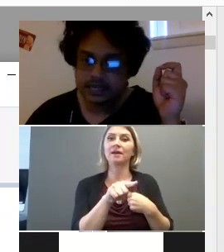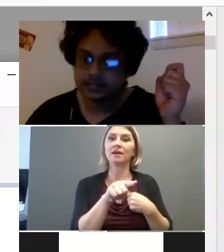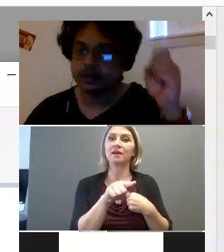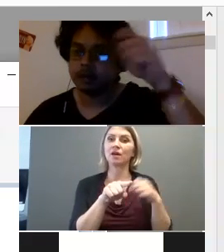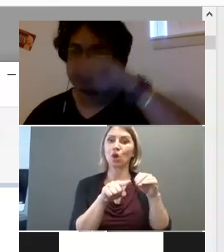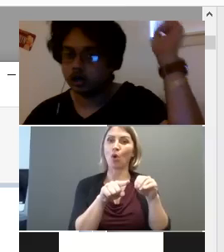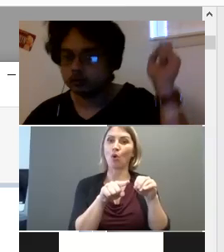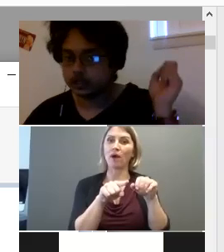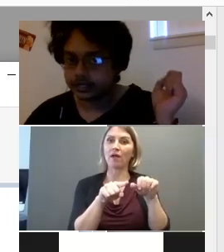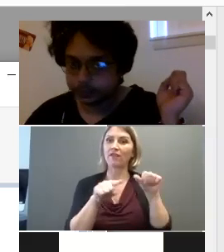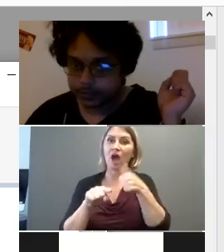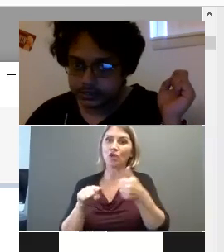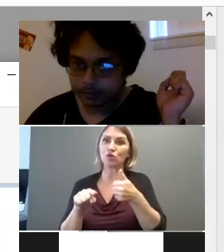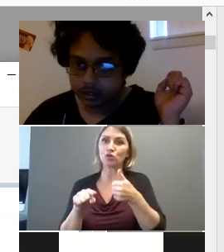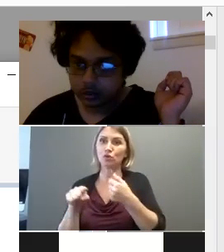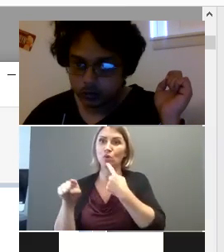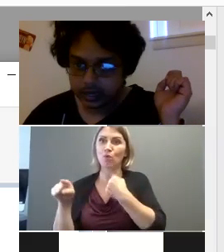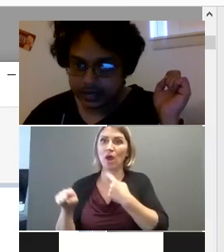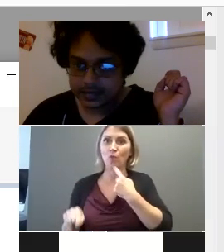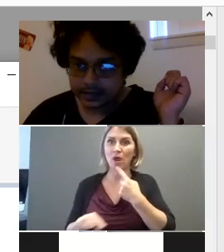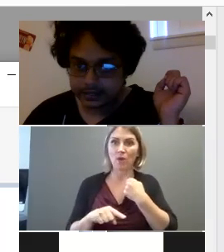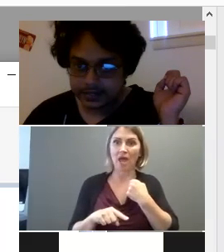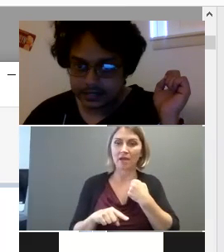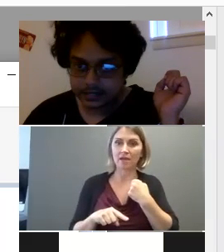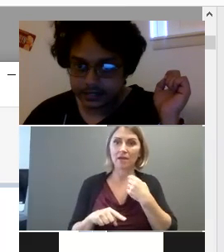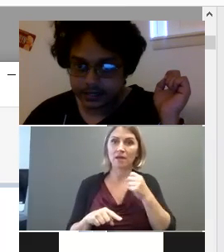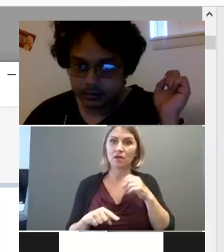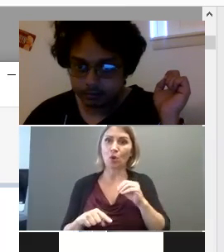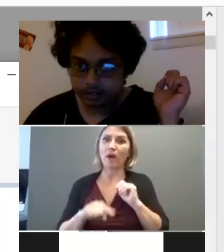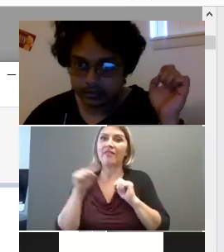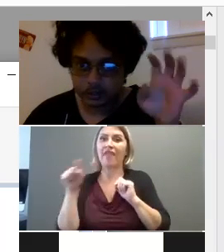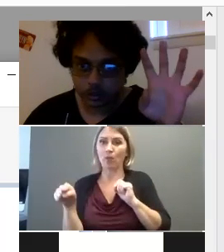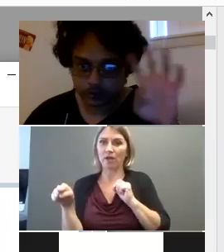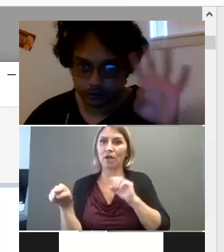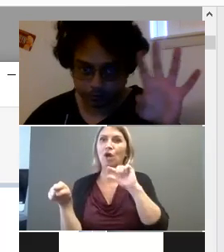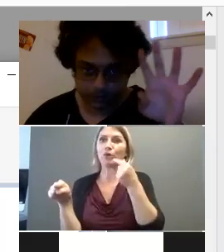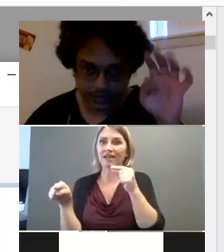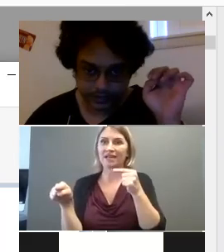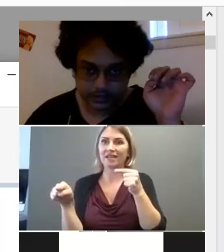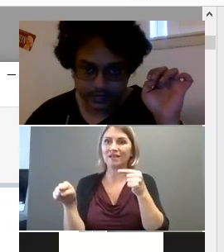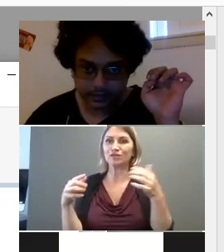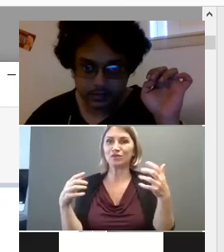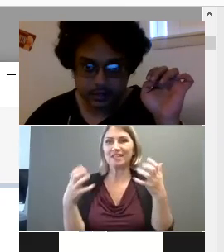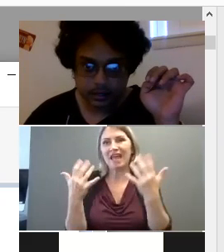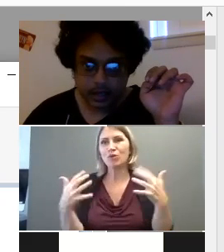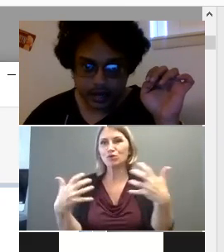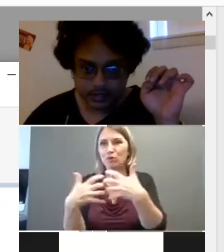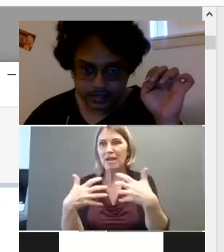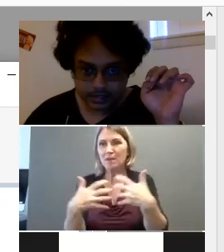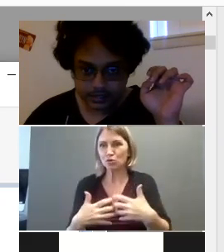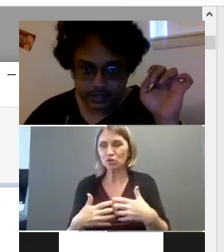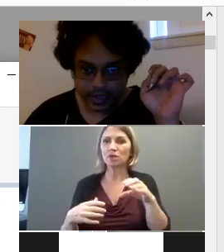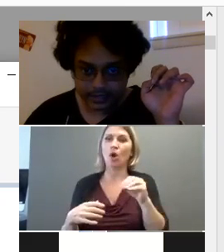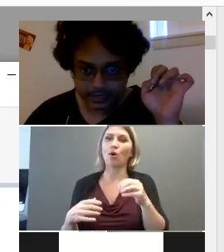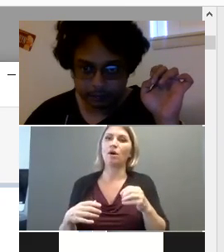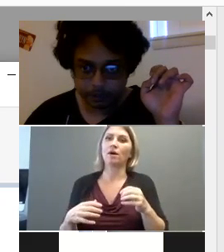any of these as red because all of those are neighbors. We can assign this as green. And sorry for writing this like this. And